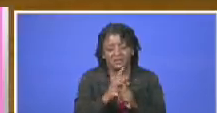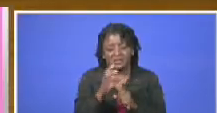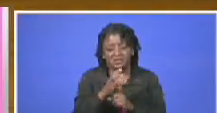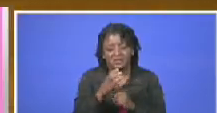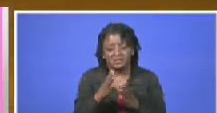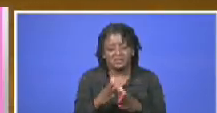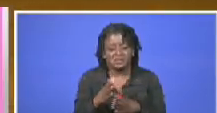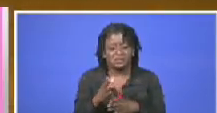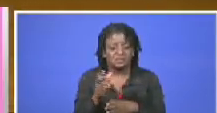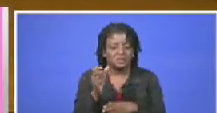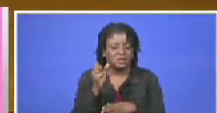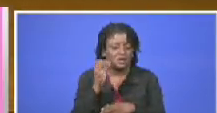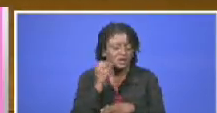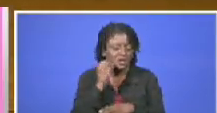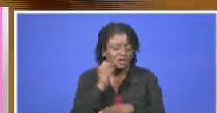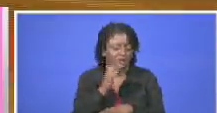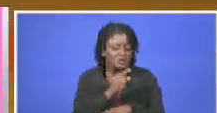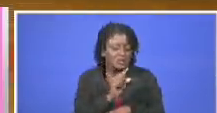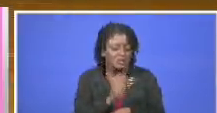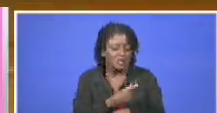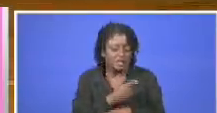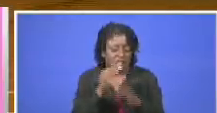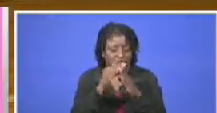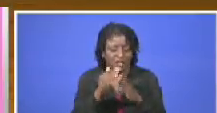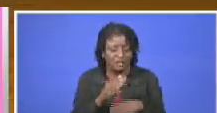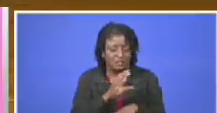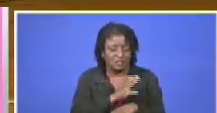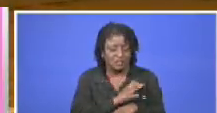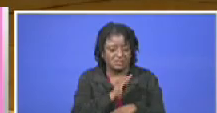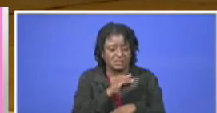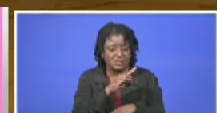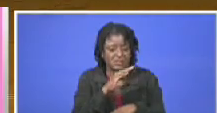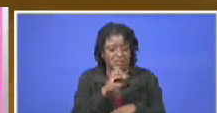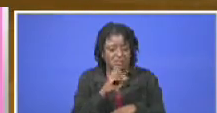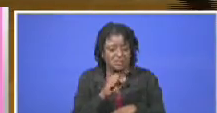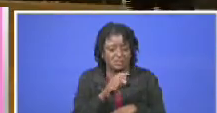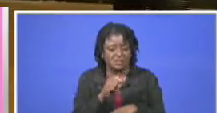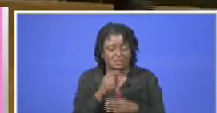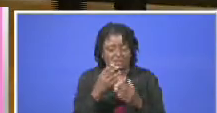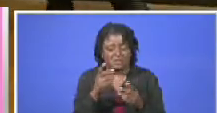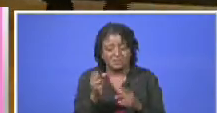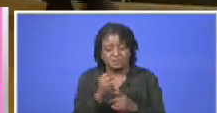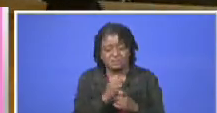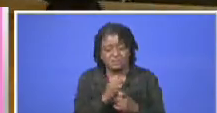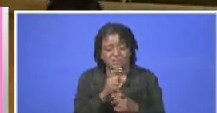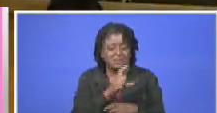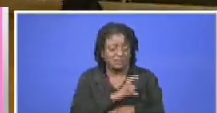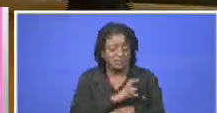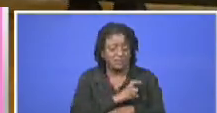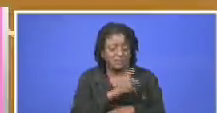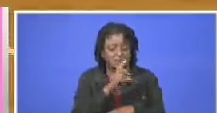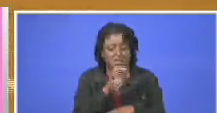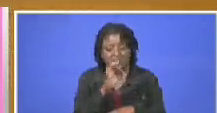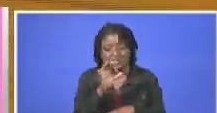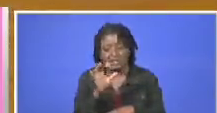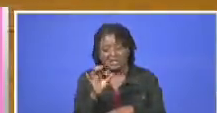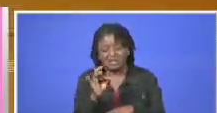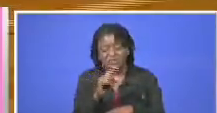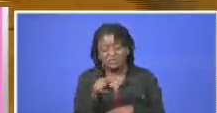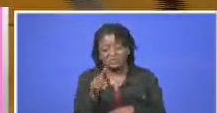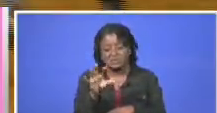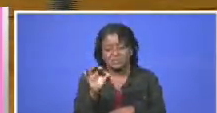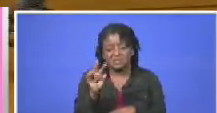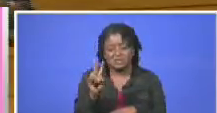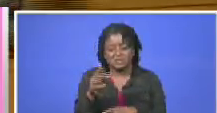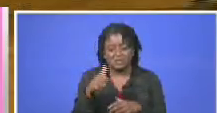Olivia's Guesthouse Cybots now one win away from a repeat trip to the championship. They put away the Police Royals 98-92 in Game 2.